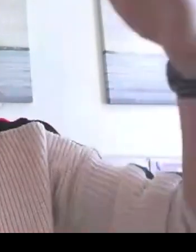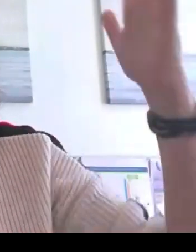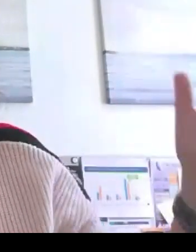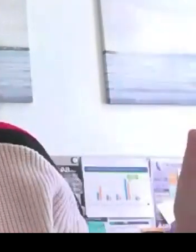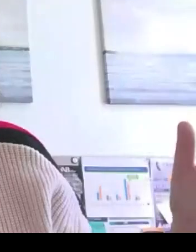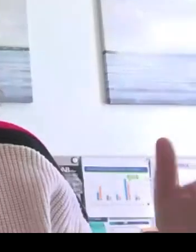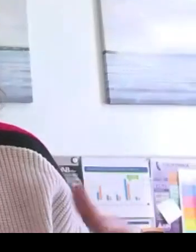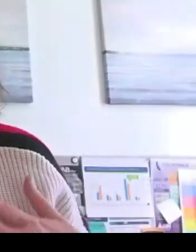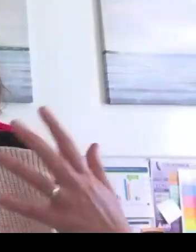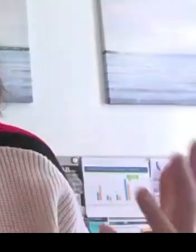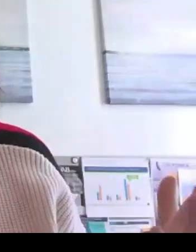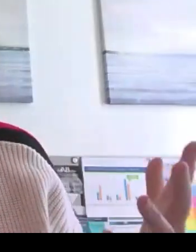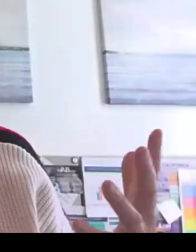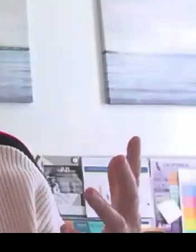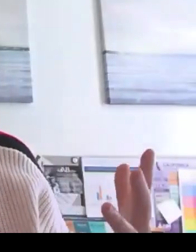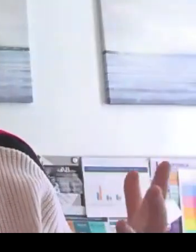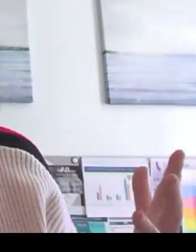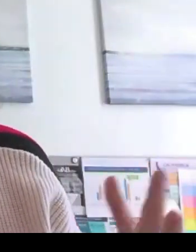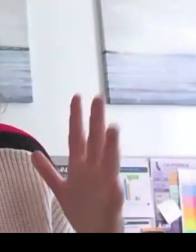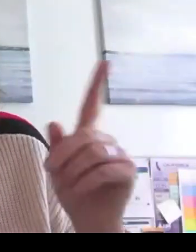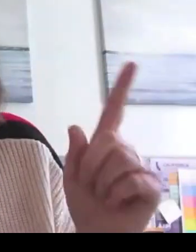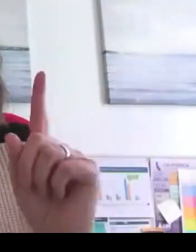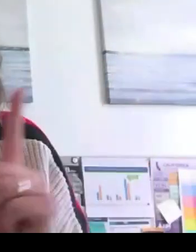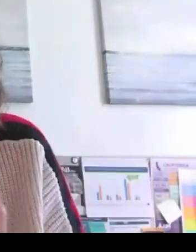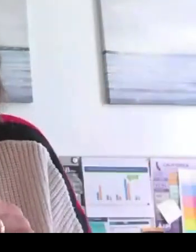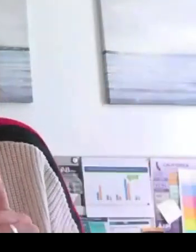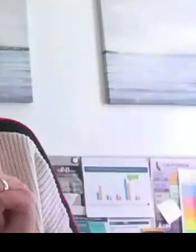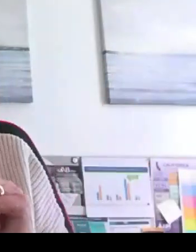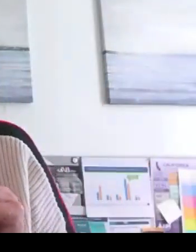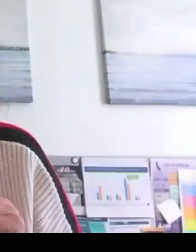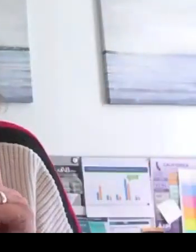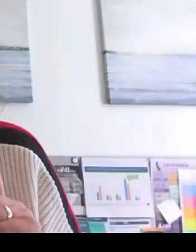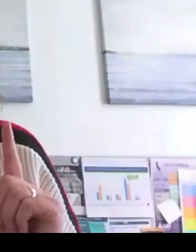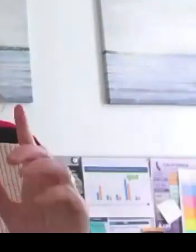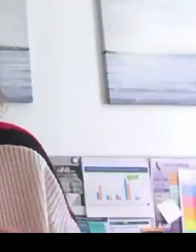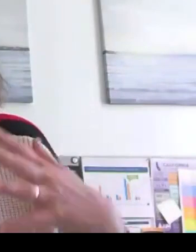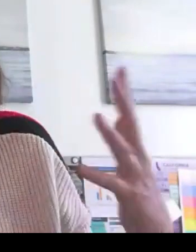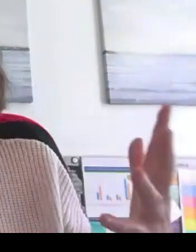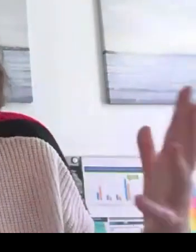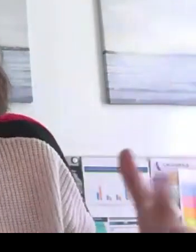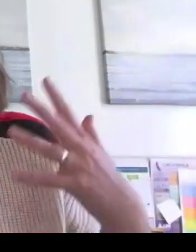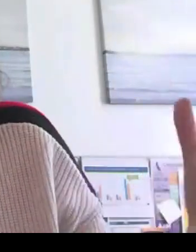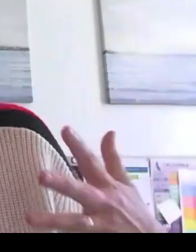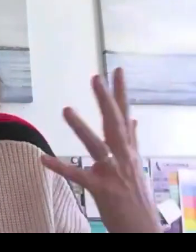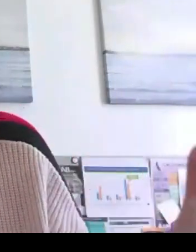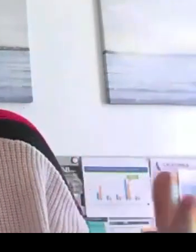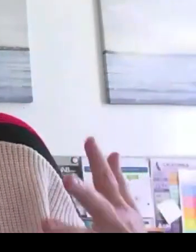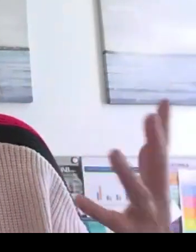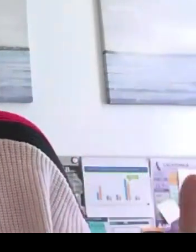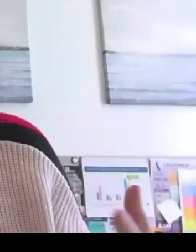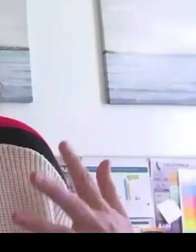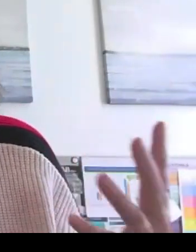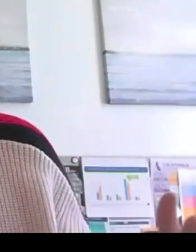are throughout the building, and the regional center had a piece of it. So I have not been to visit yet. But if we can, I think that kind of